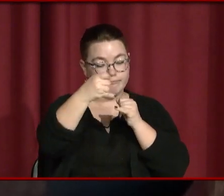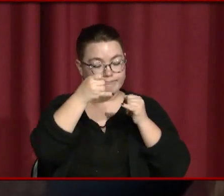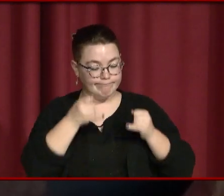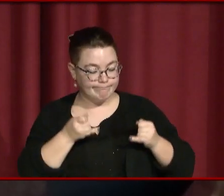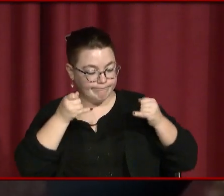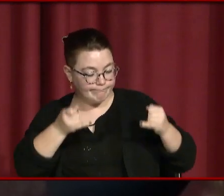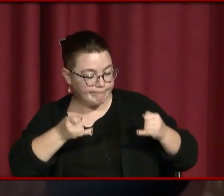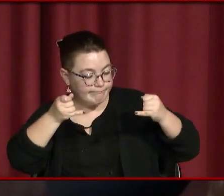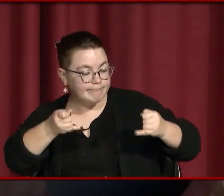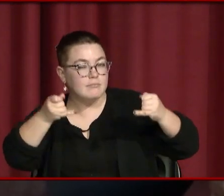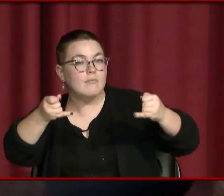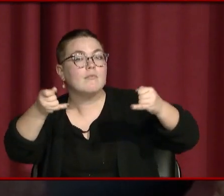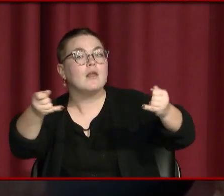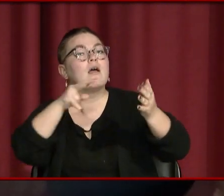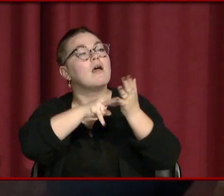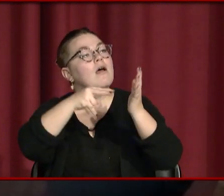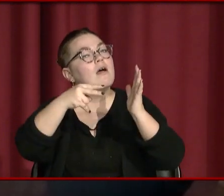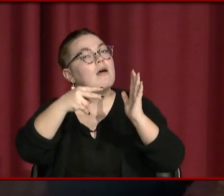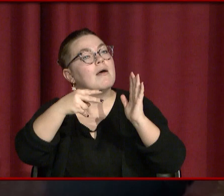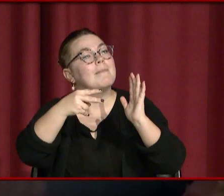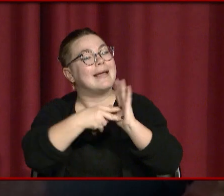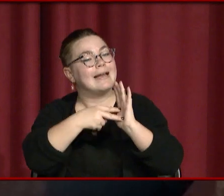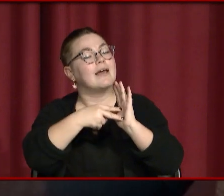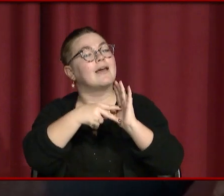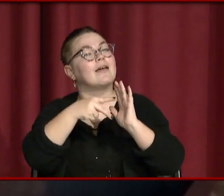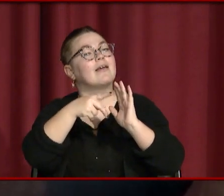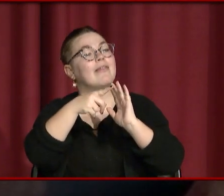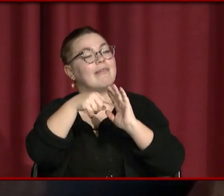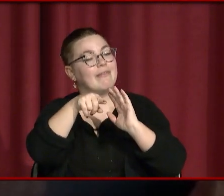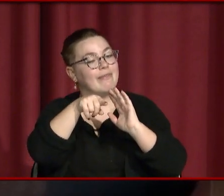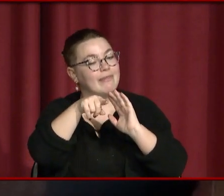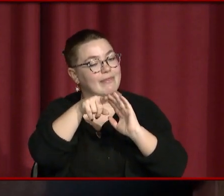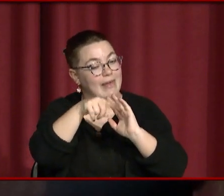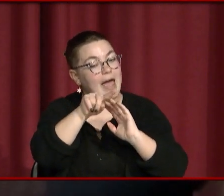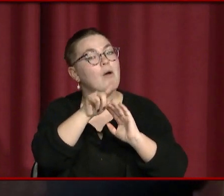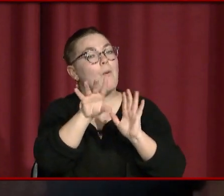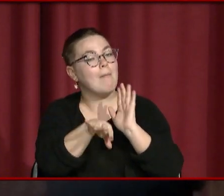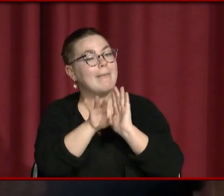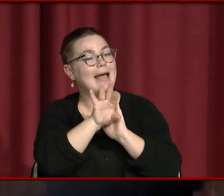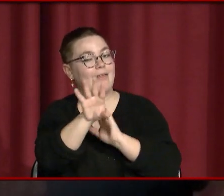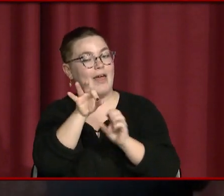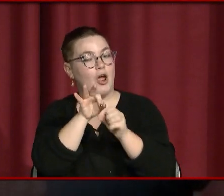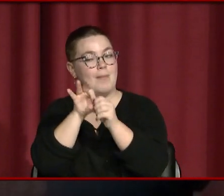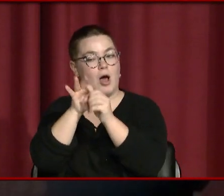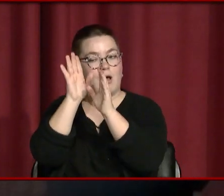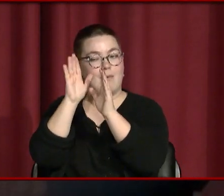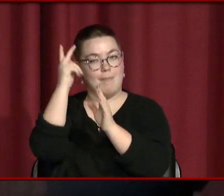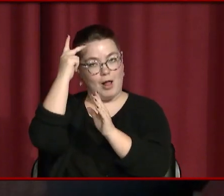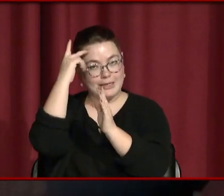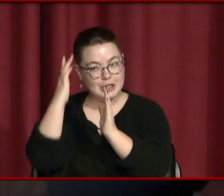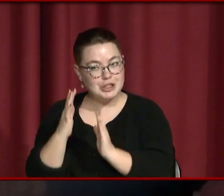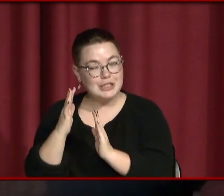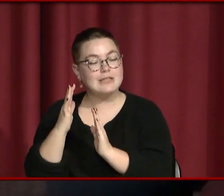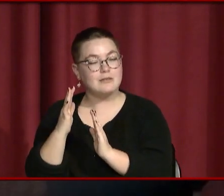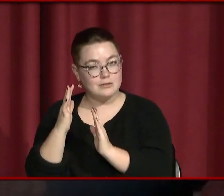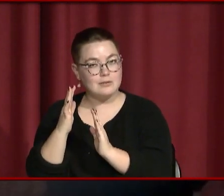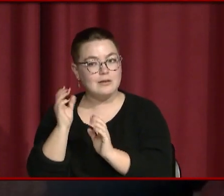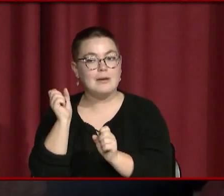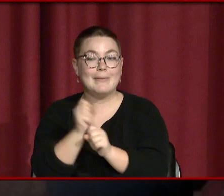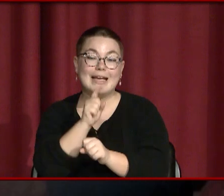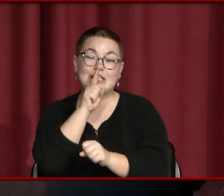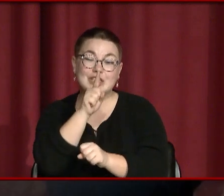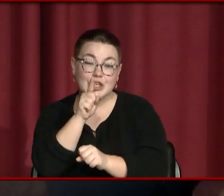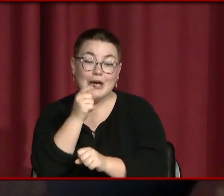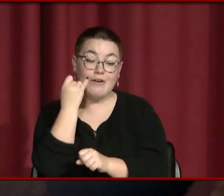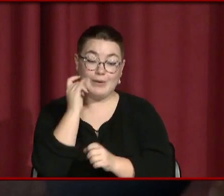can't rig them for their own short-sighted interests. We will see that those who end up getting elected to legislative seats have to listen to